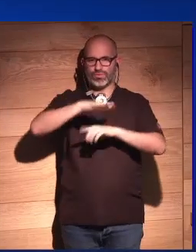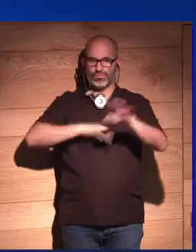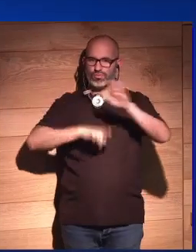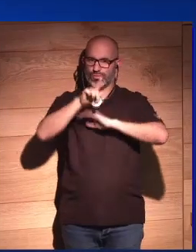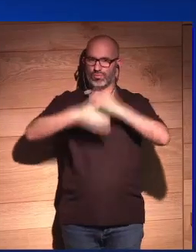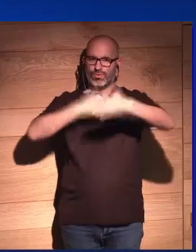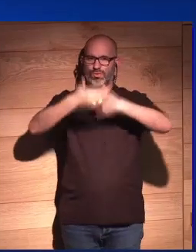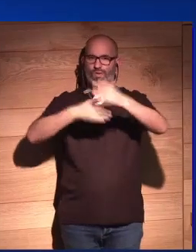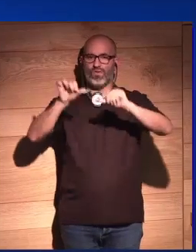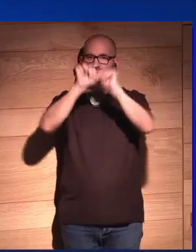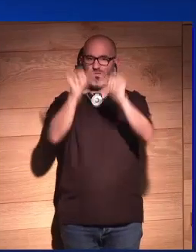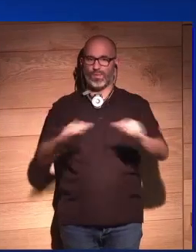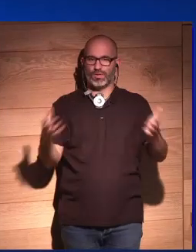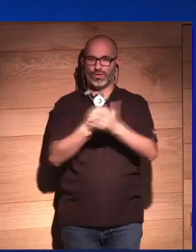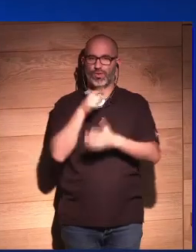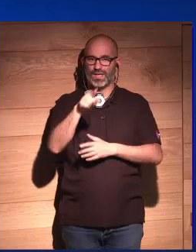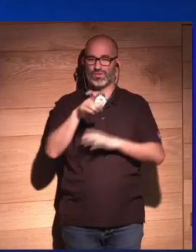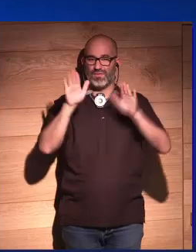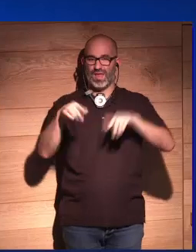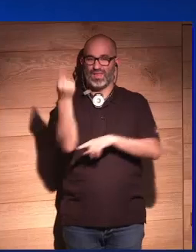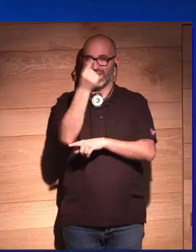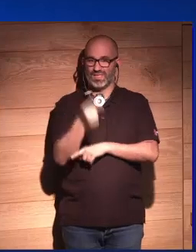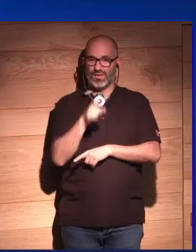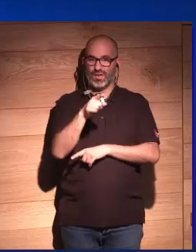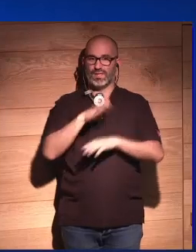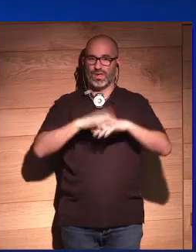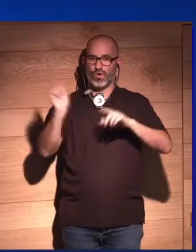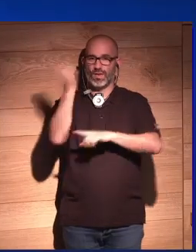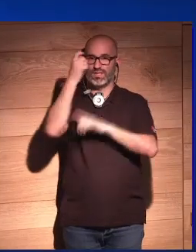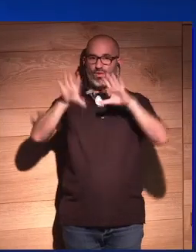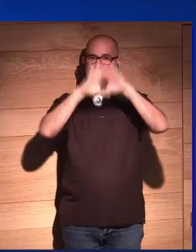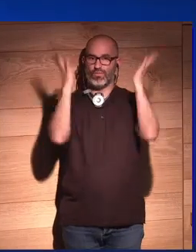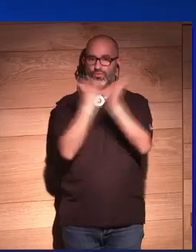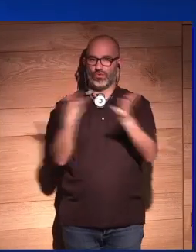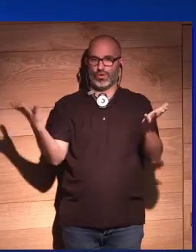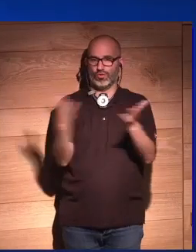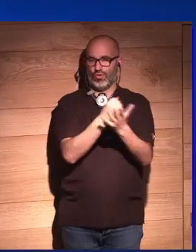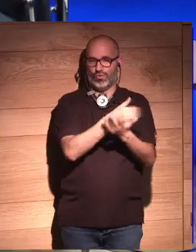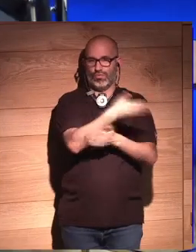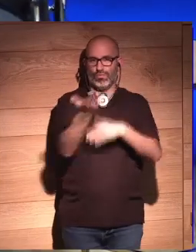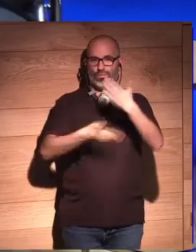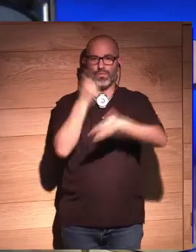So it's complicated and interesting thing to consider.